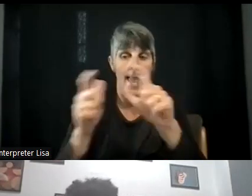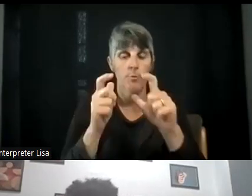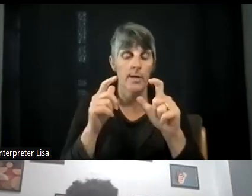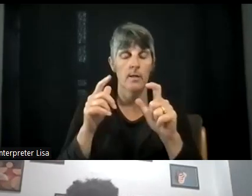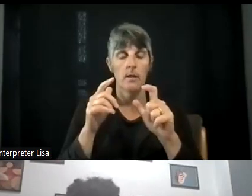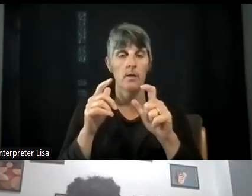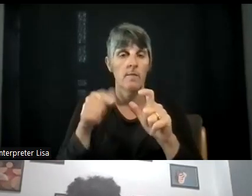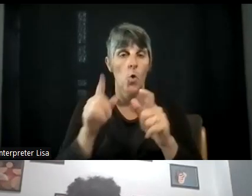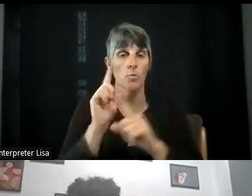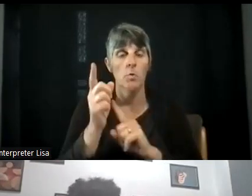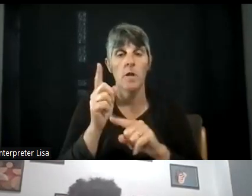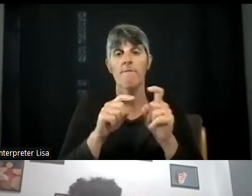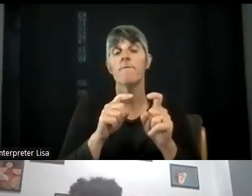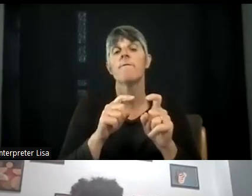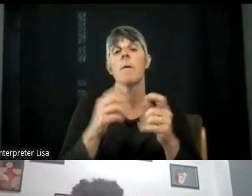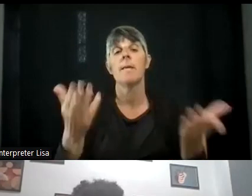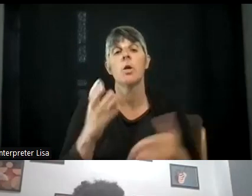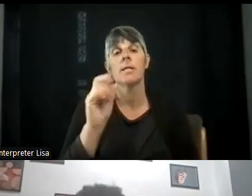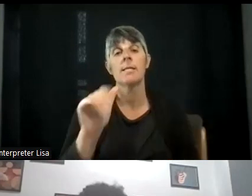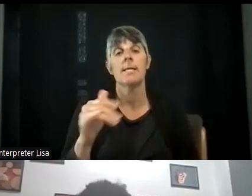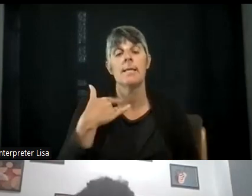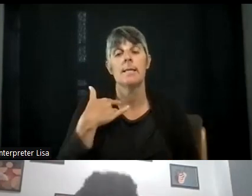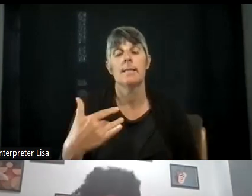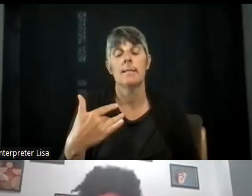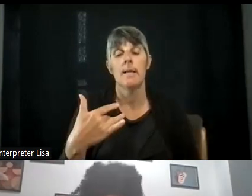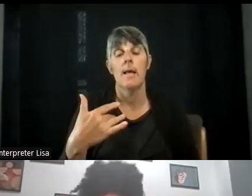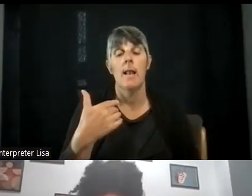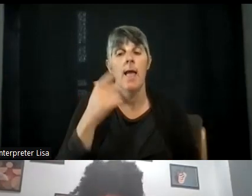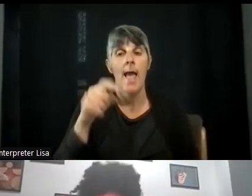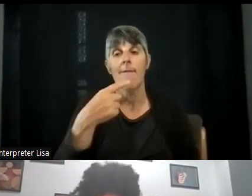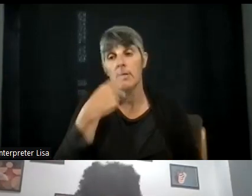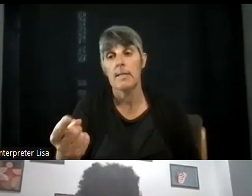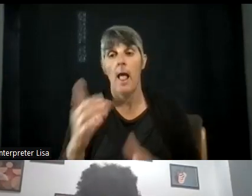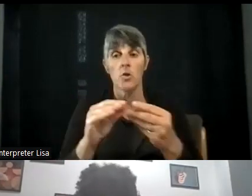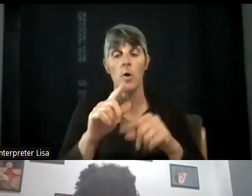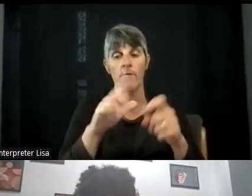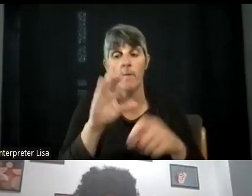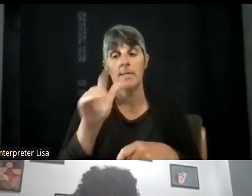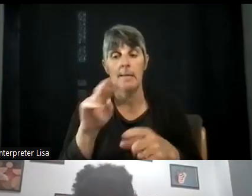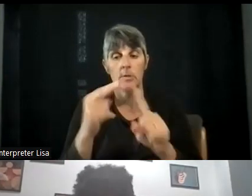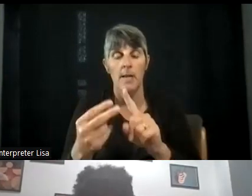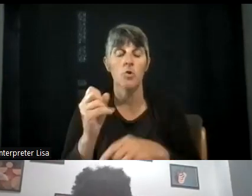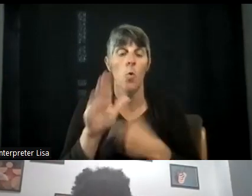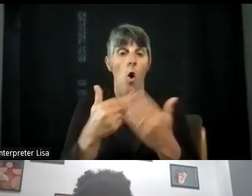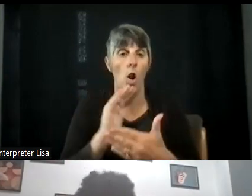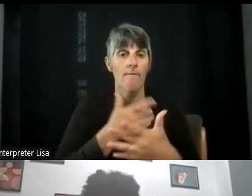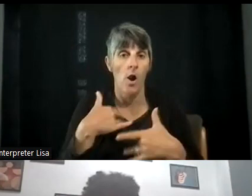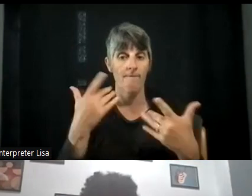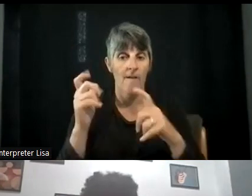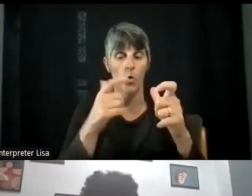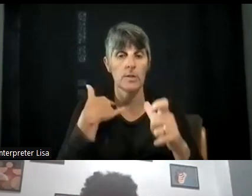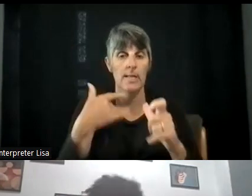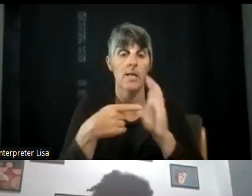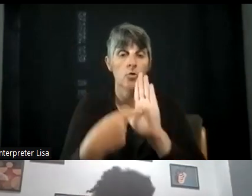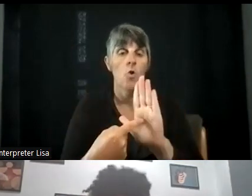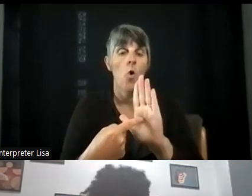like from a comms perspective here at the city, we have to tell our story from a city perspective. So all of our event photos are told